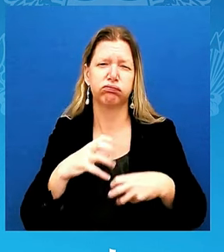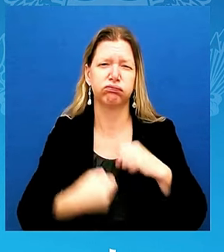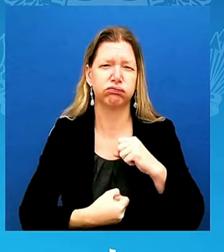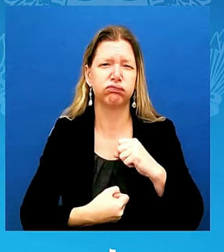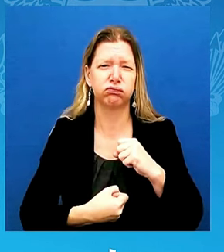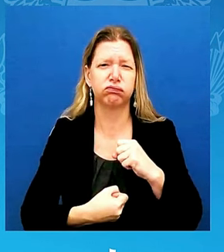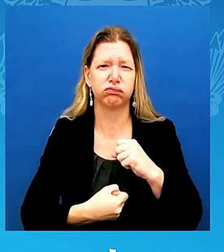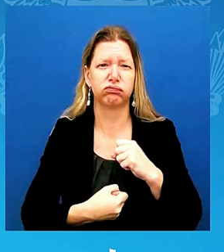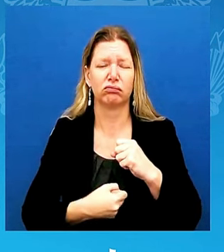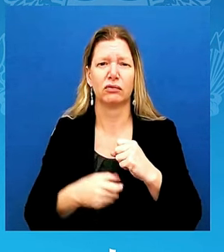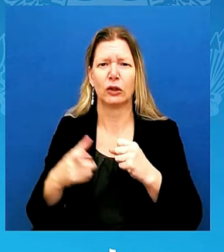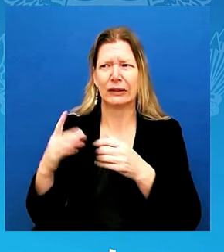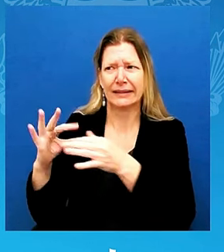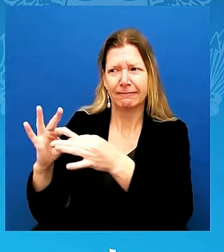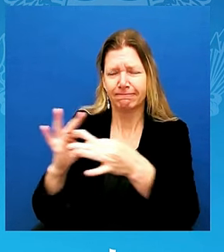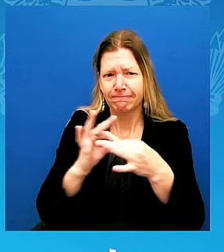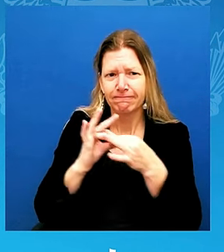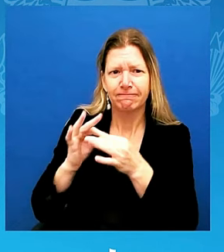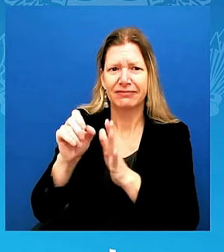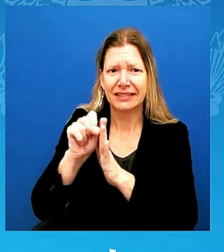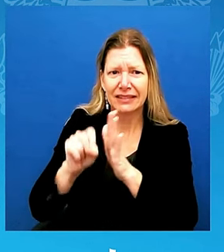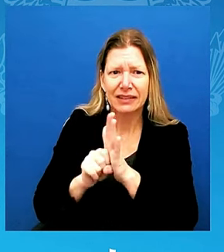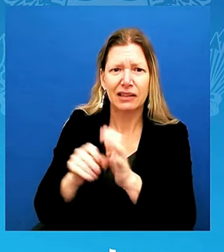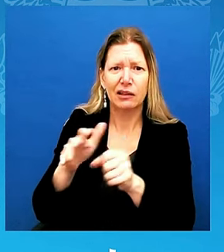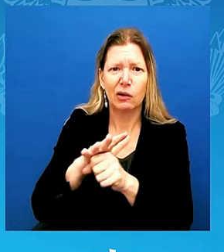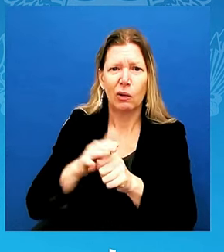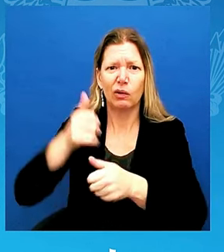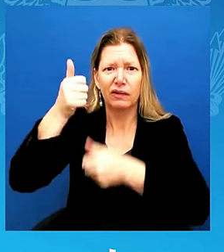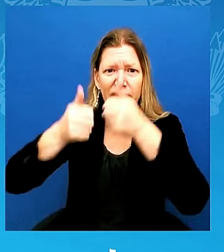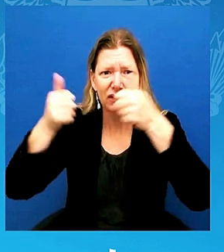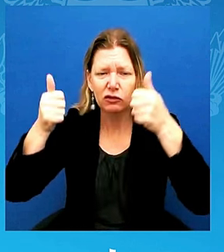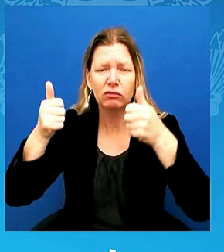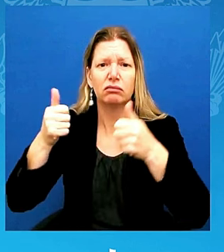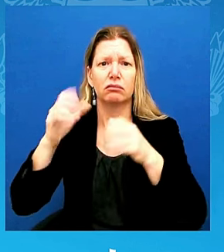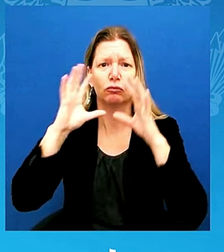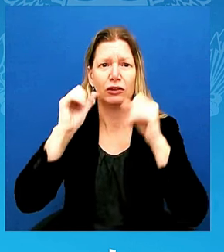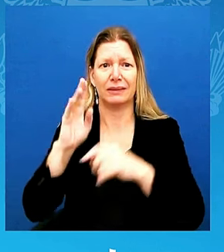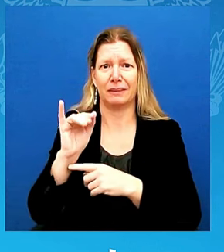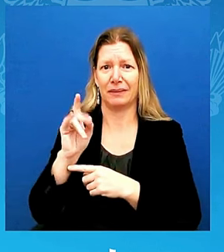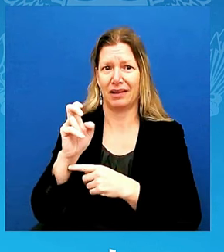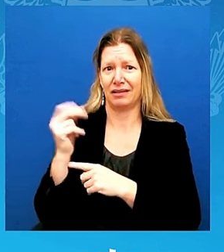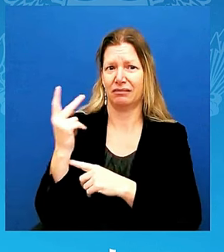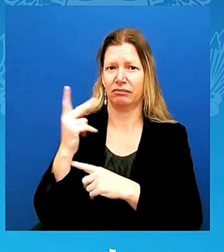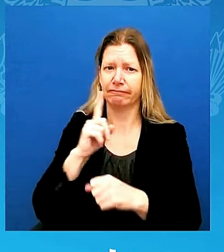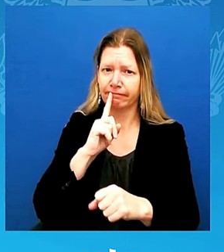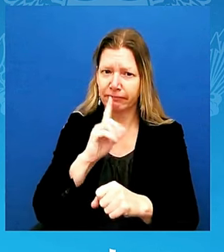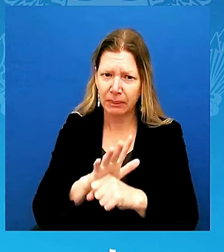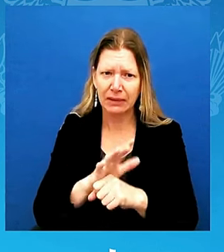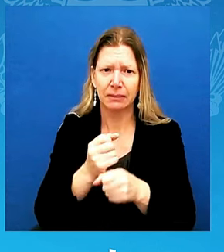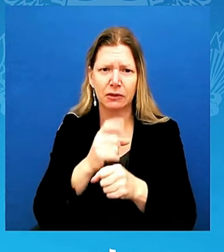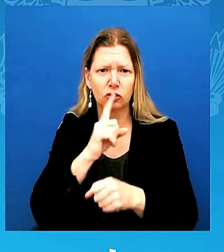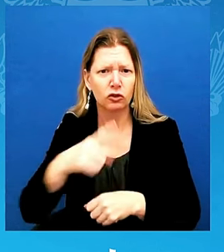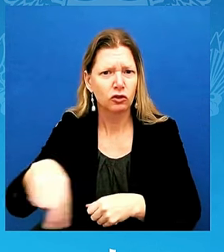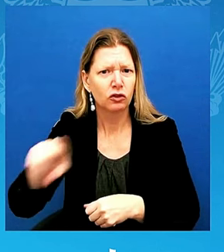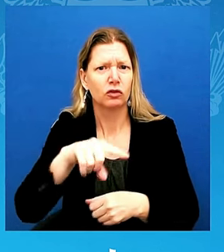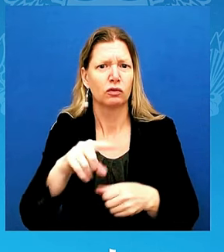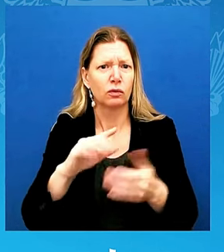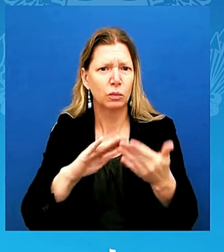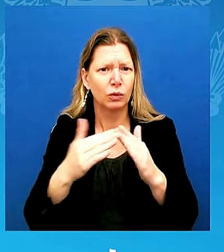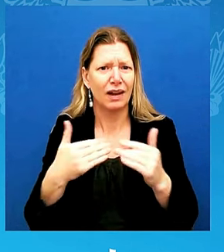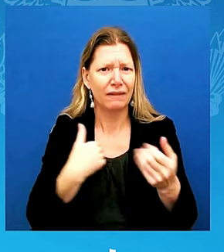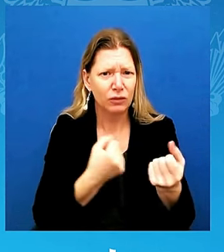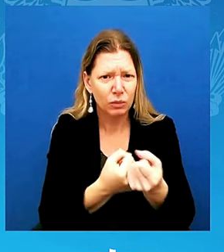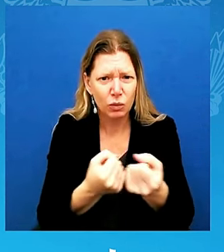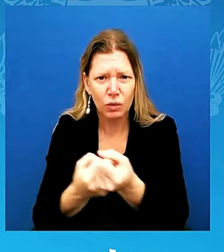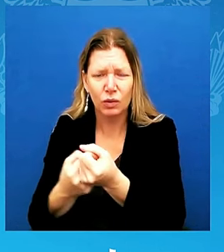President Biden and I will continue to make sure that communities have the support and the resources that they need, not only to